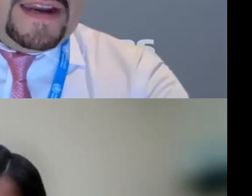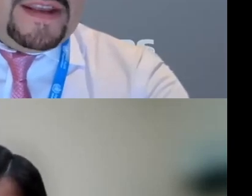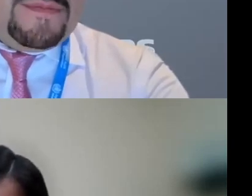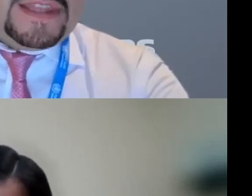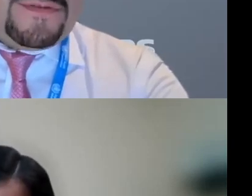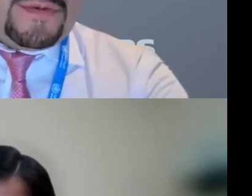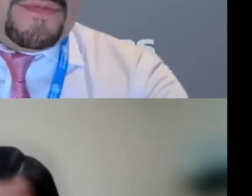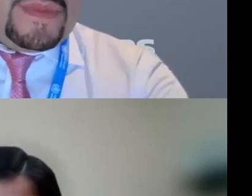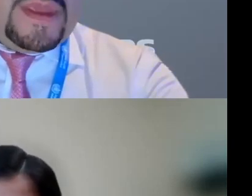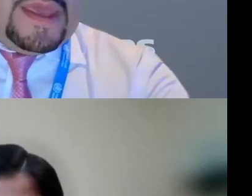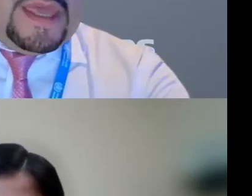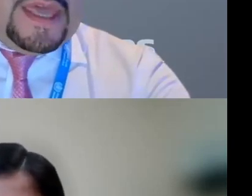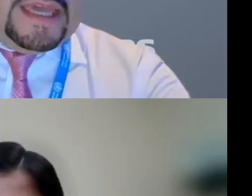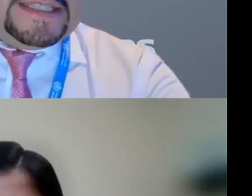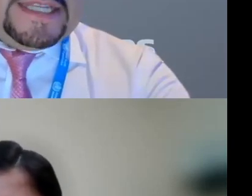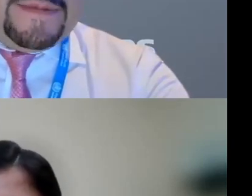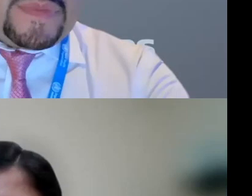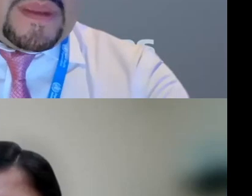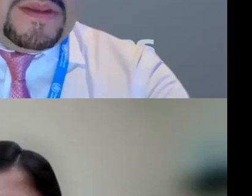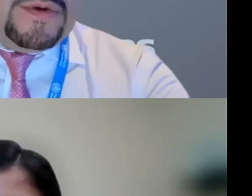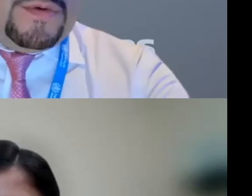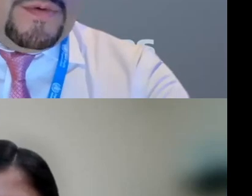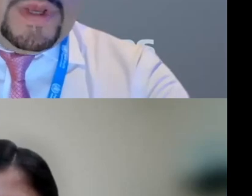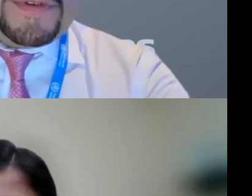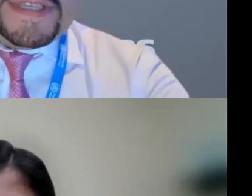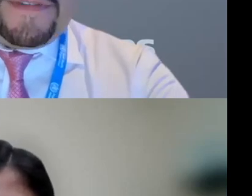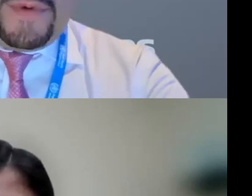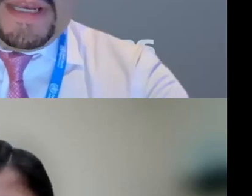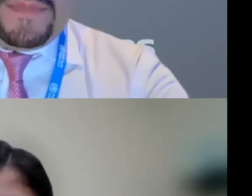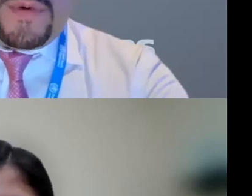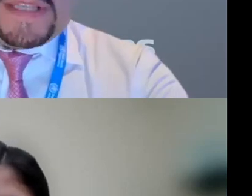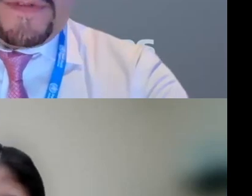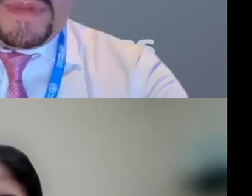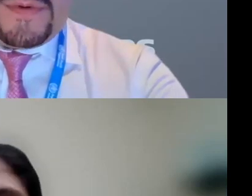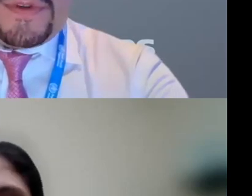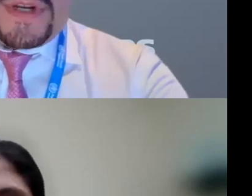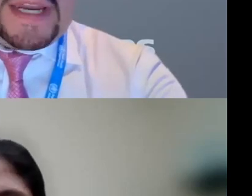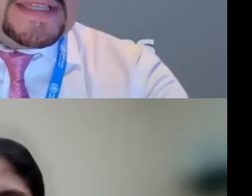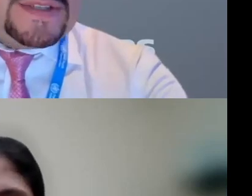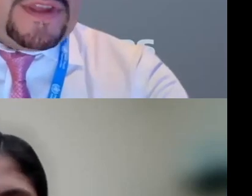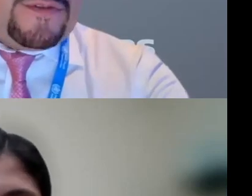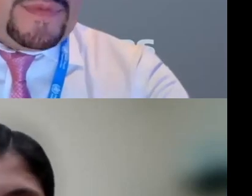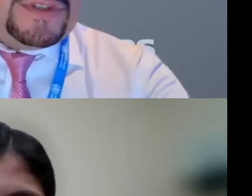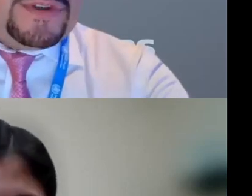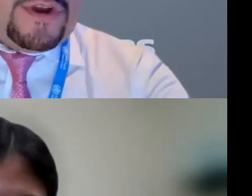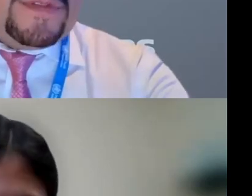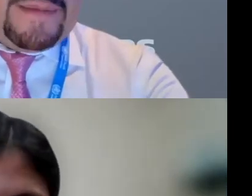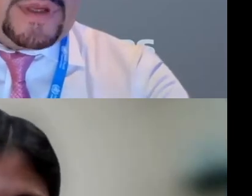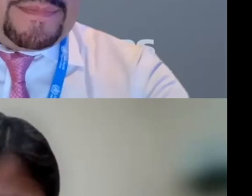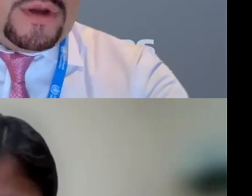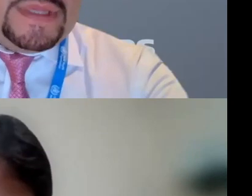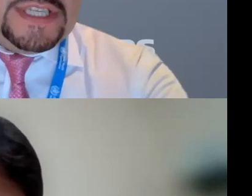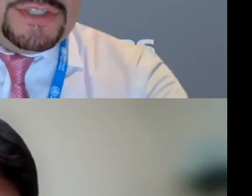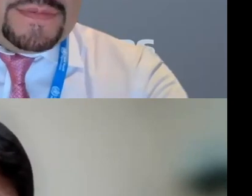via the learning platform, and you will receive a weekly broadcast from the course organizers on the information of